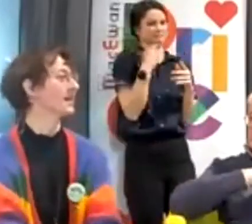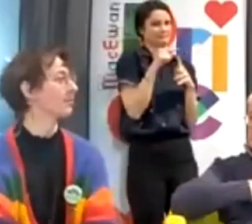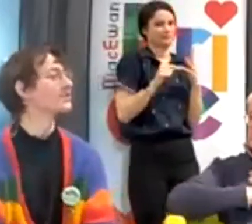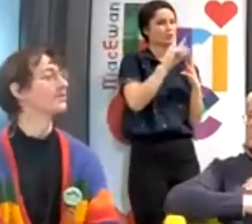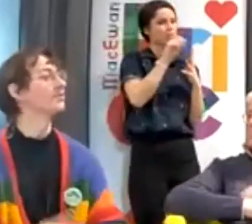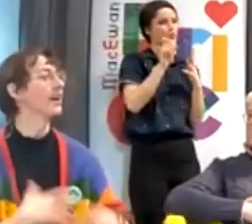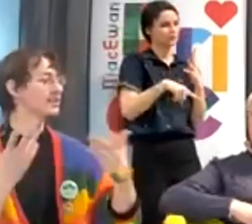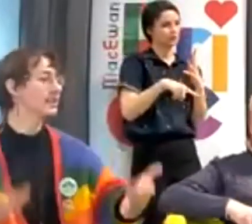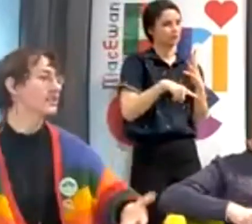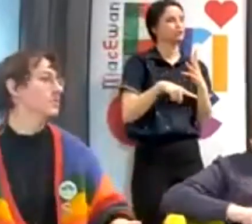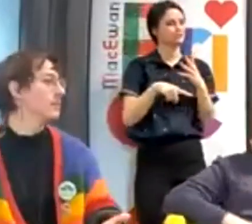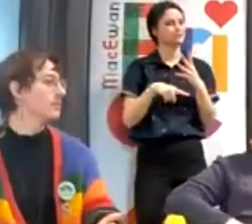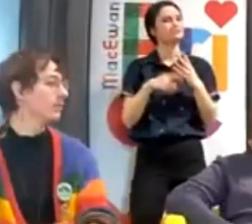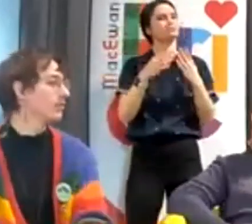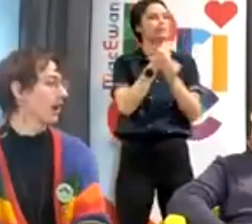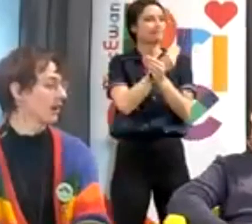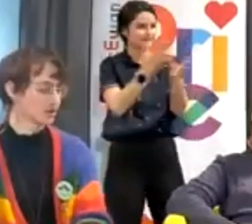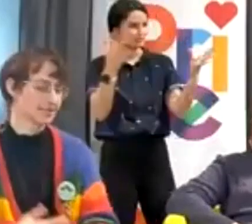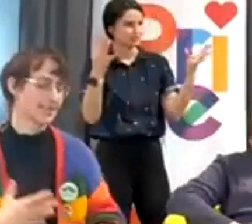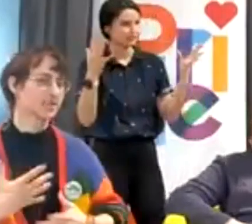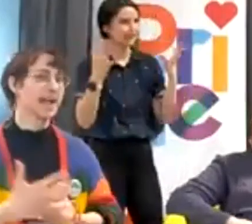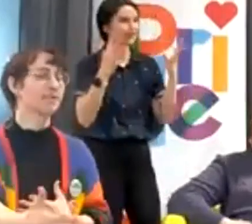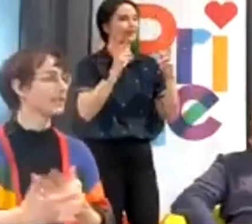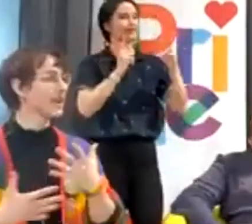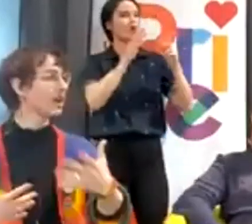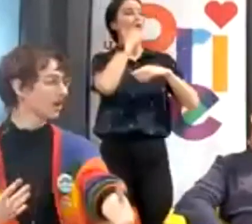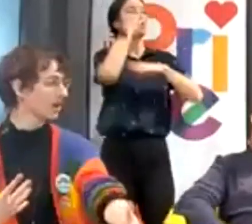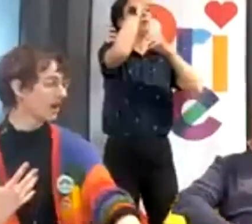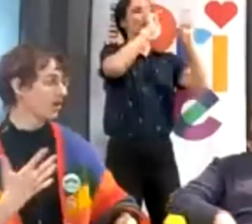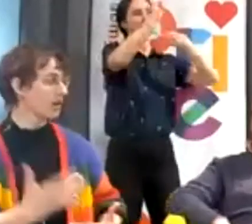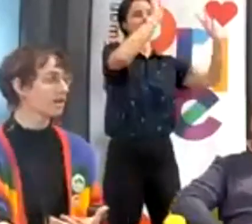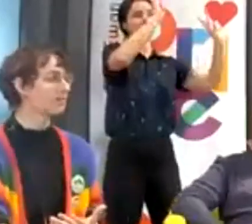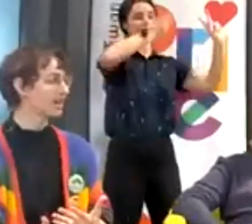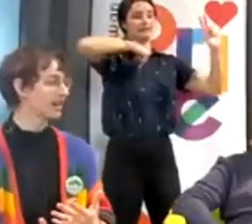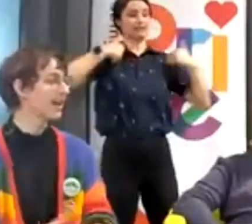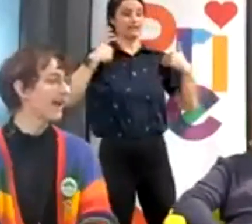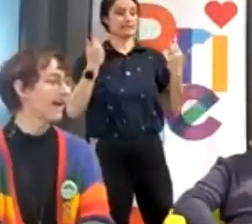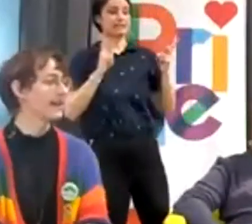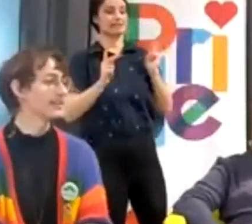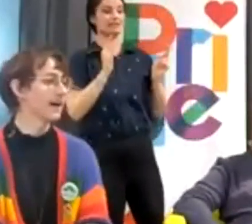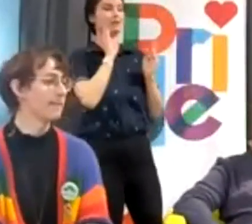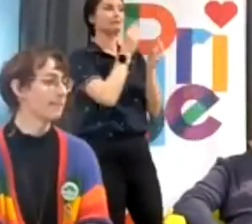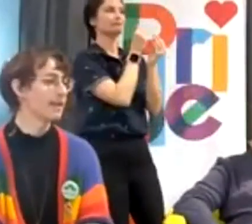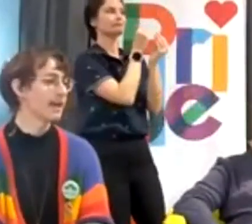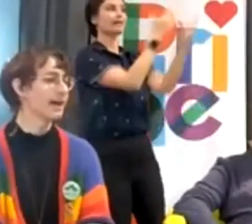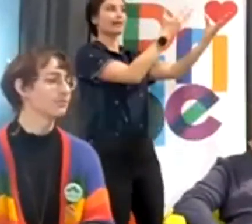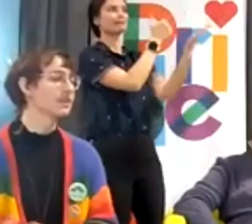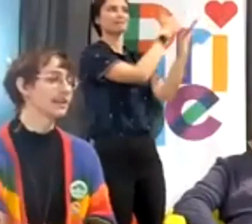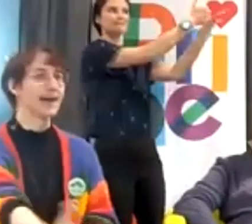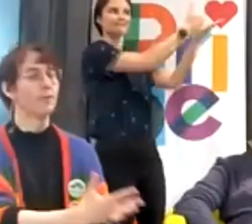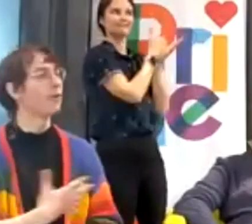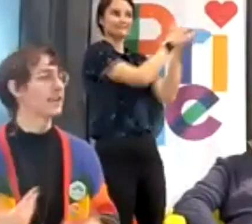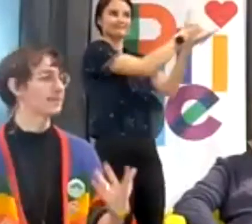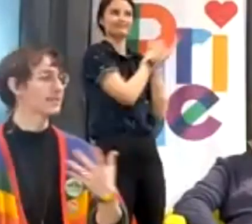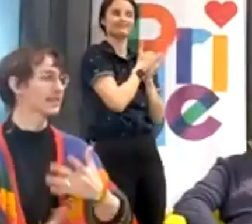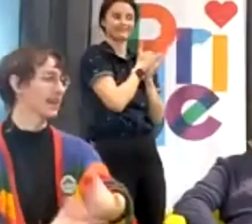wisdom, but words of advice to people who are trying to interact with the younger queer community, and how we can